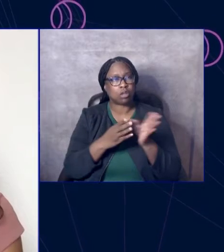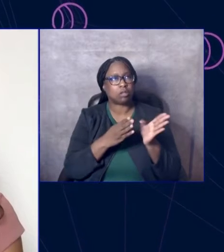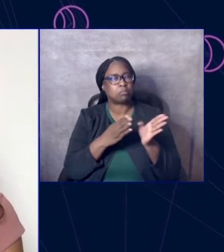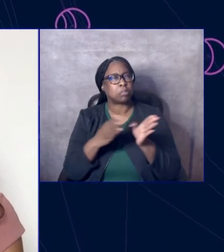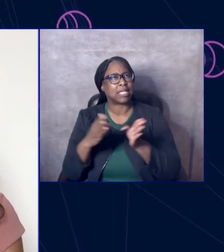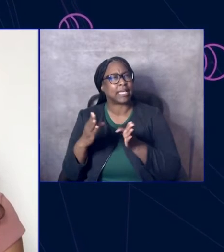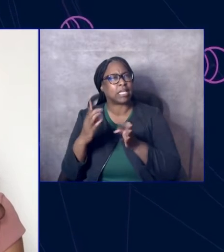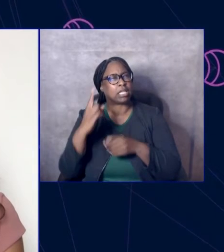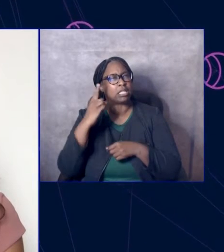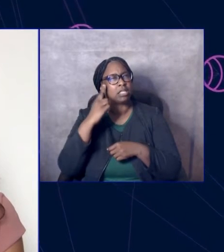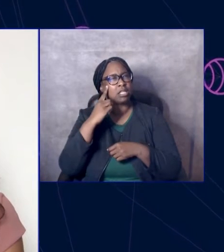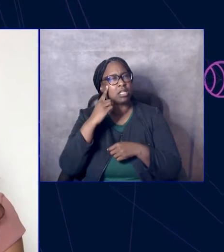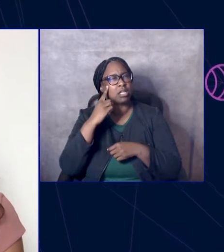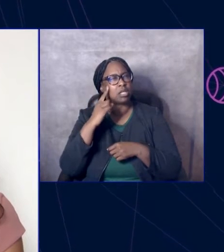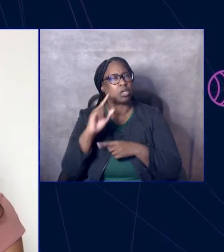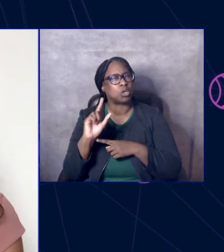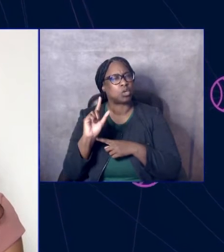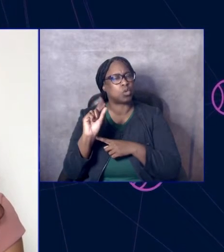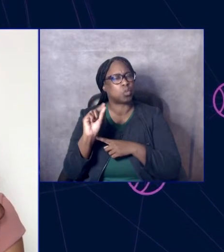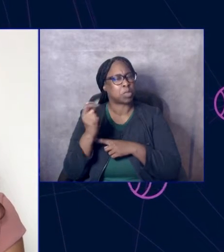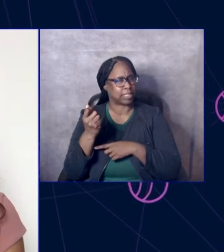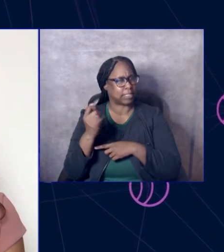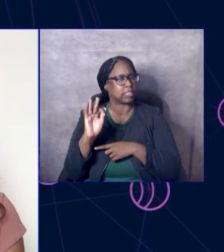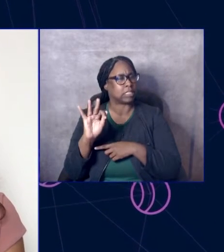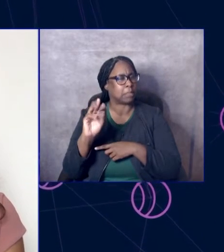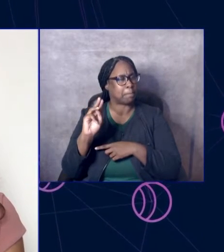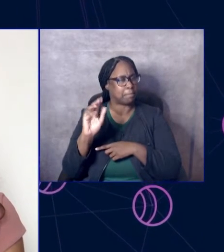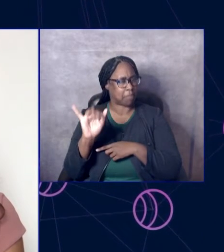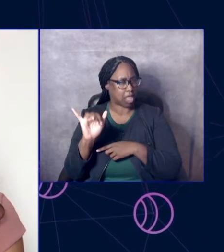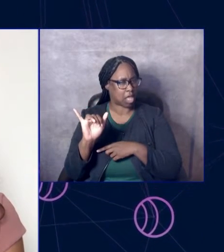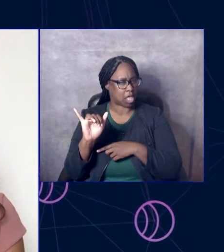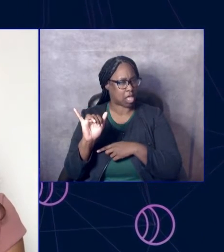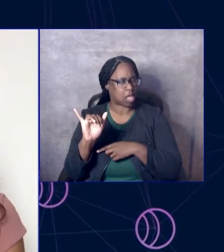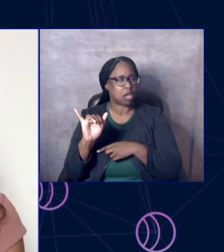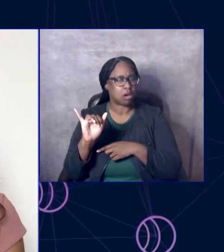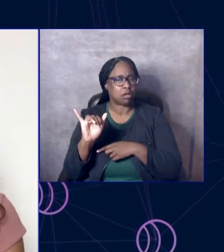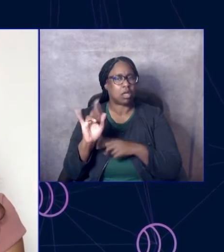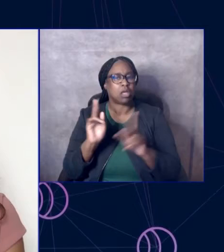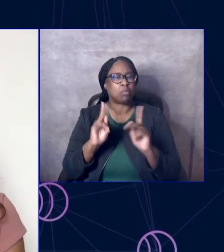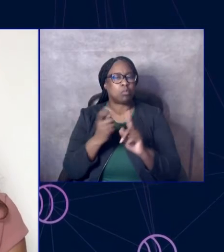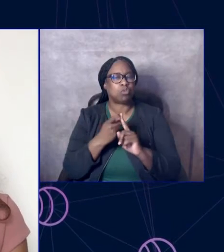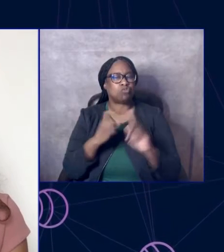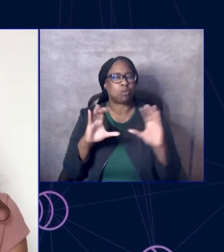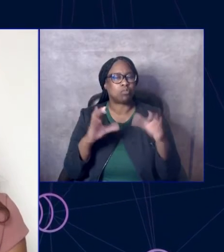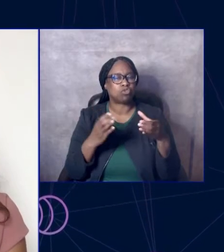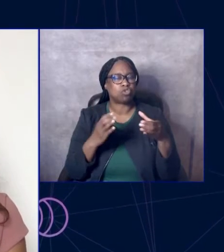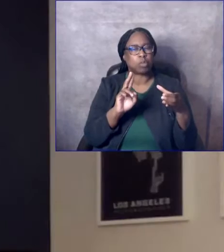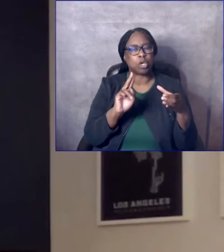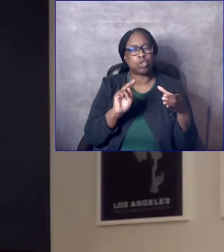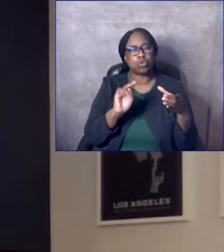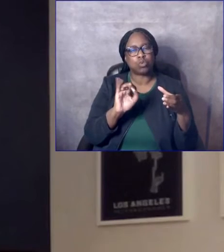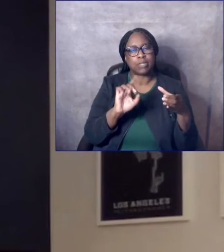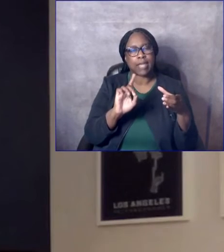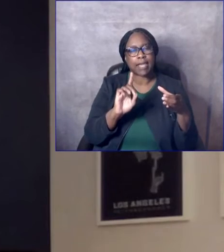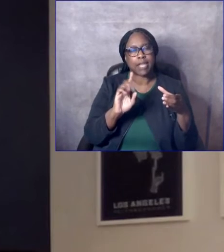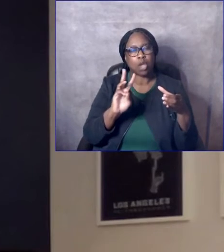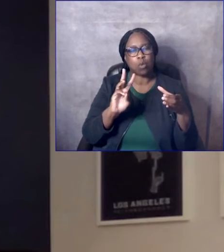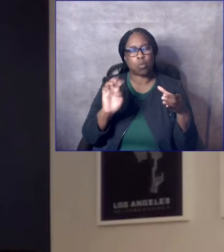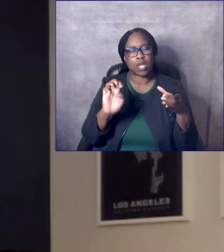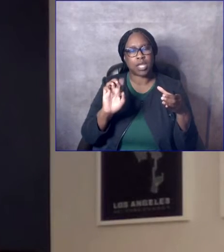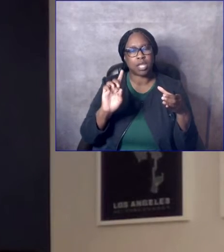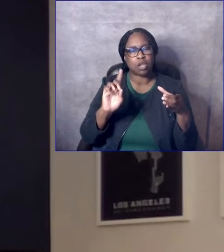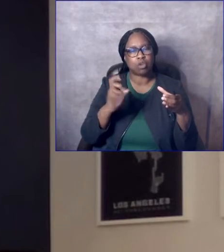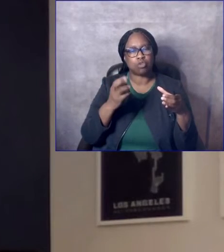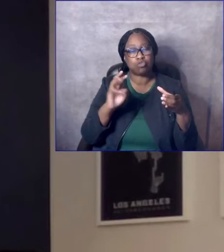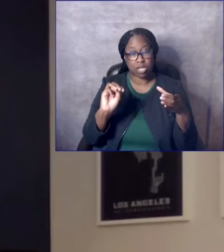in May of 2019, like a group of people from United We Dream, from different departments, our communications team, our